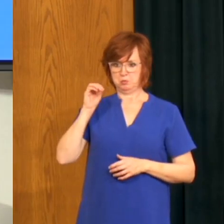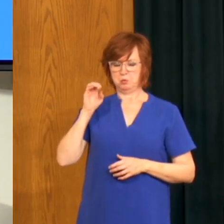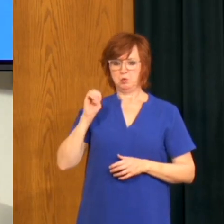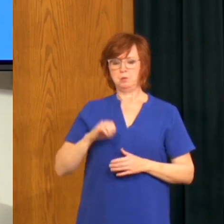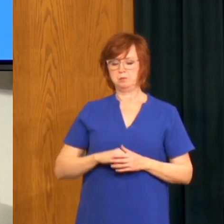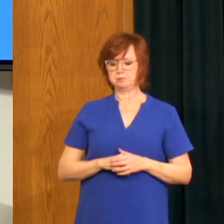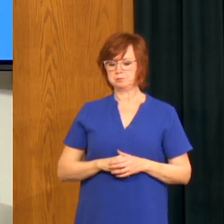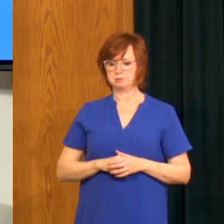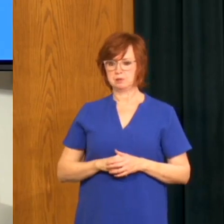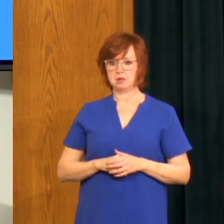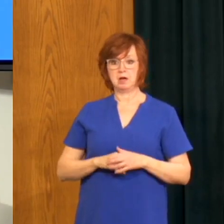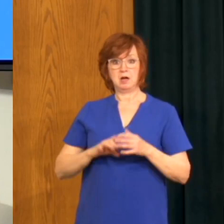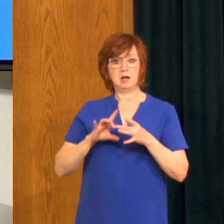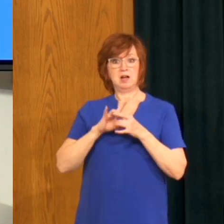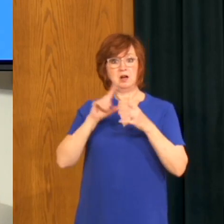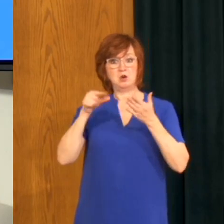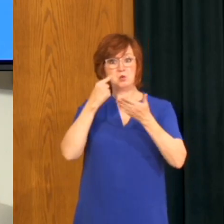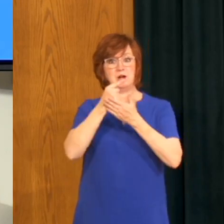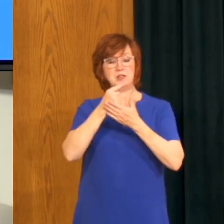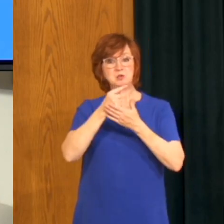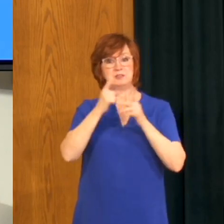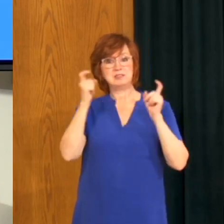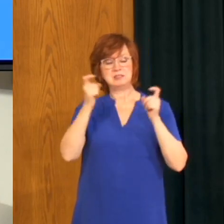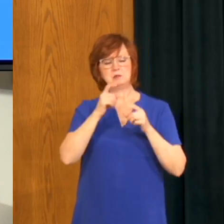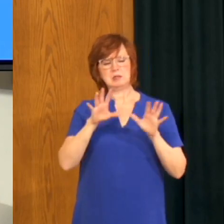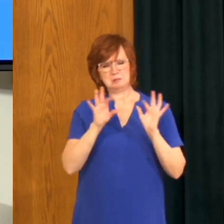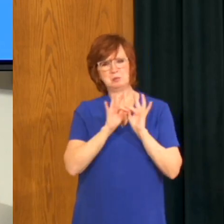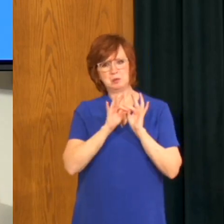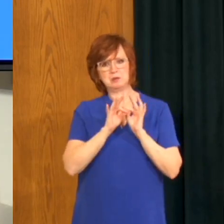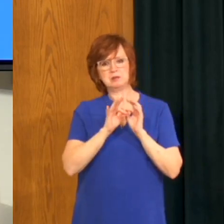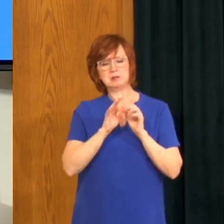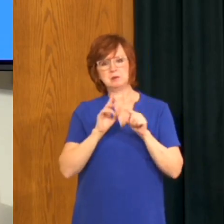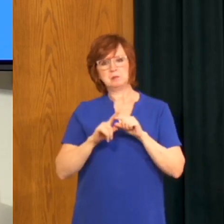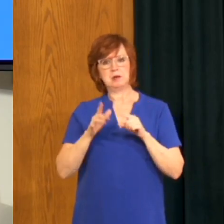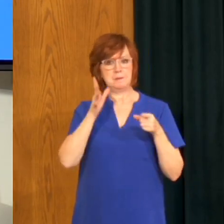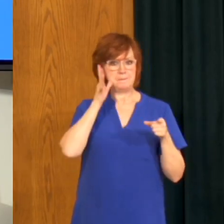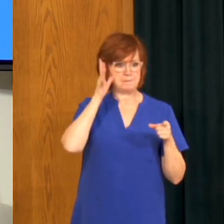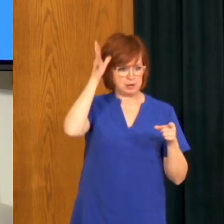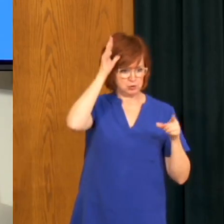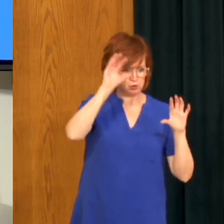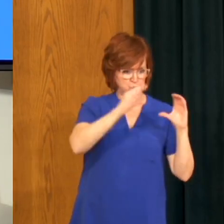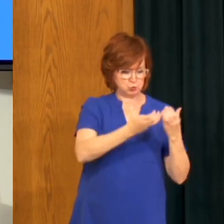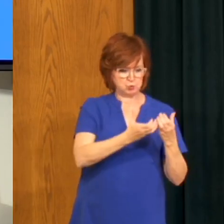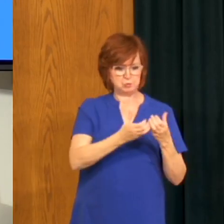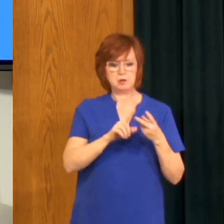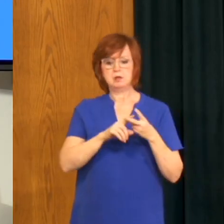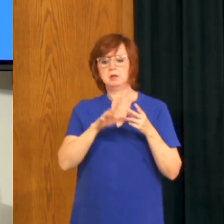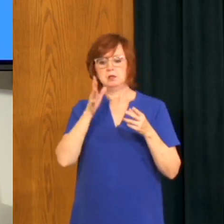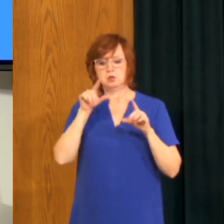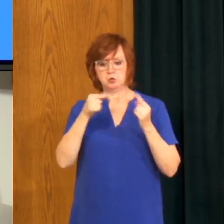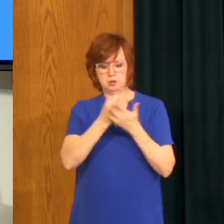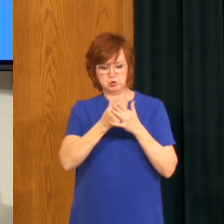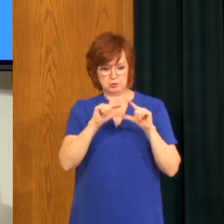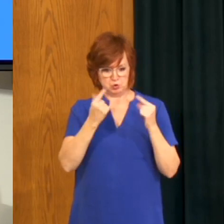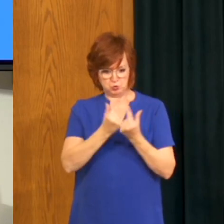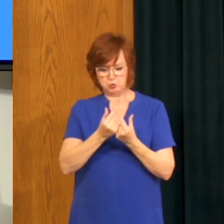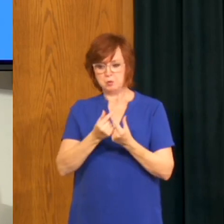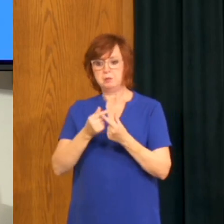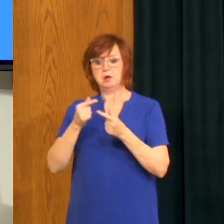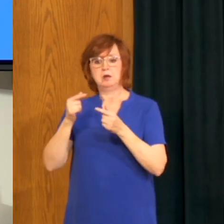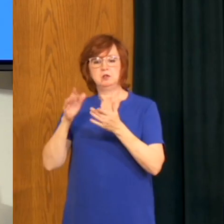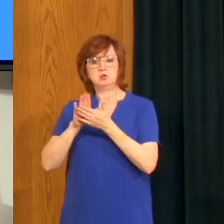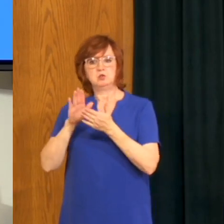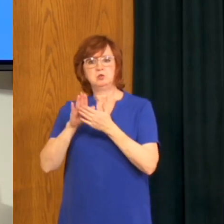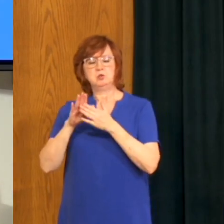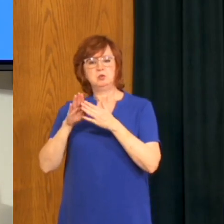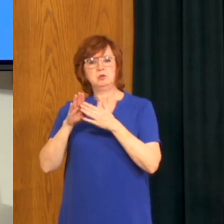that's an important conversation that parents and graduates can have with their school and the administration in their school, as well as their school division. And we'd hope